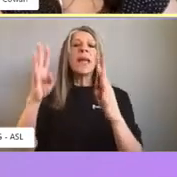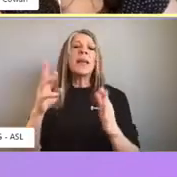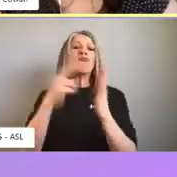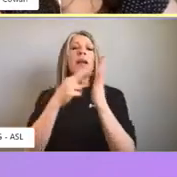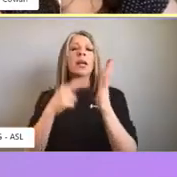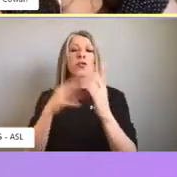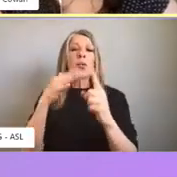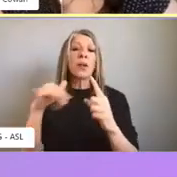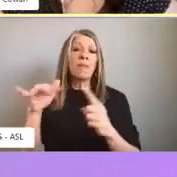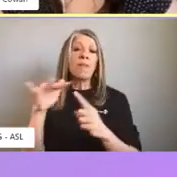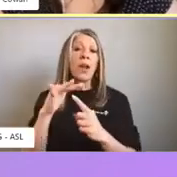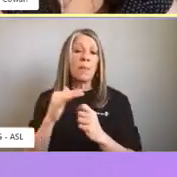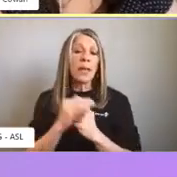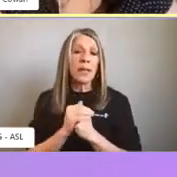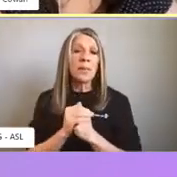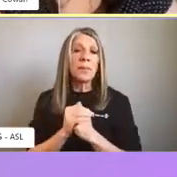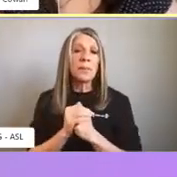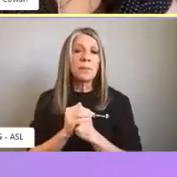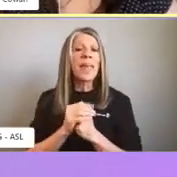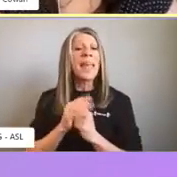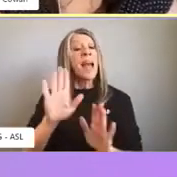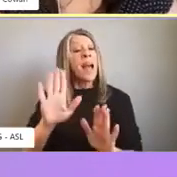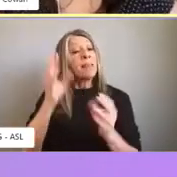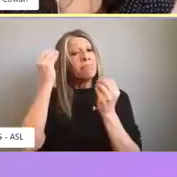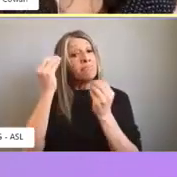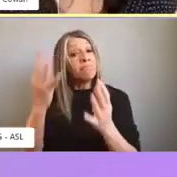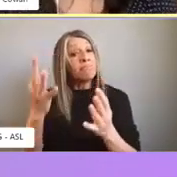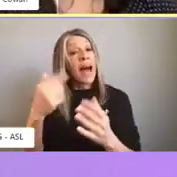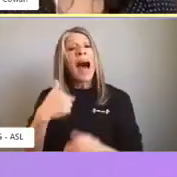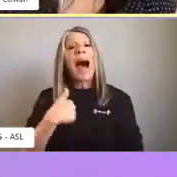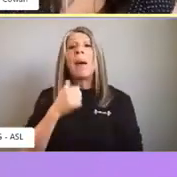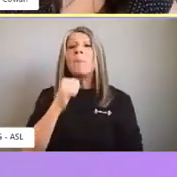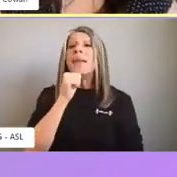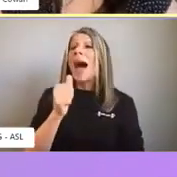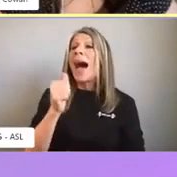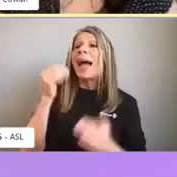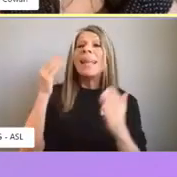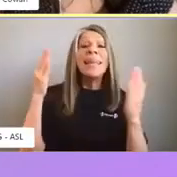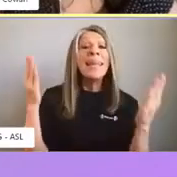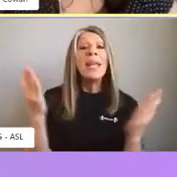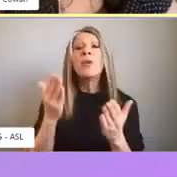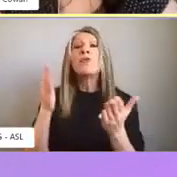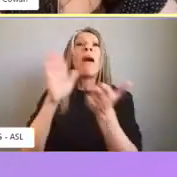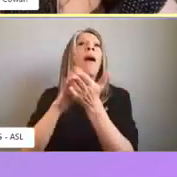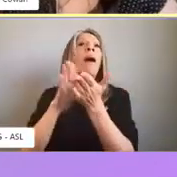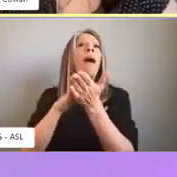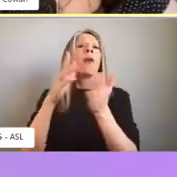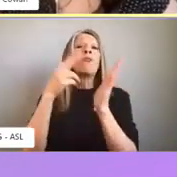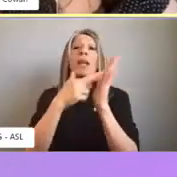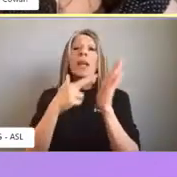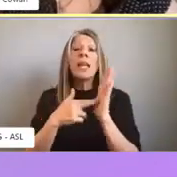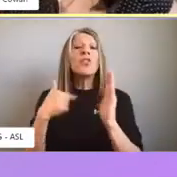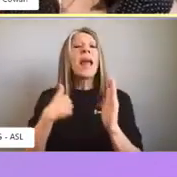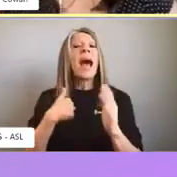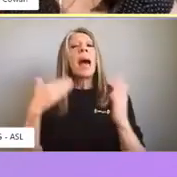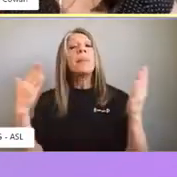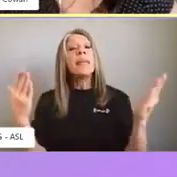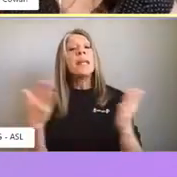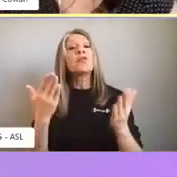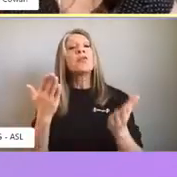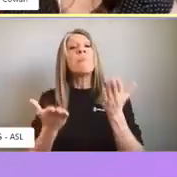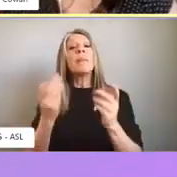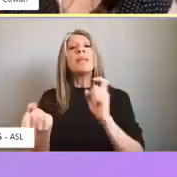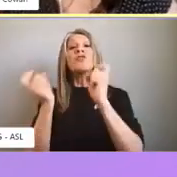environment. And for the record, I am not here to sing the praises of regulations, as I said. I am here to hopefully change